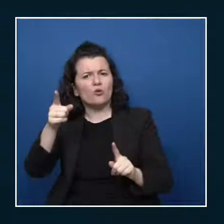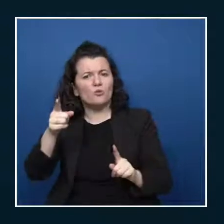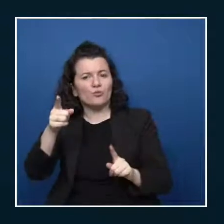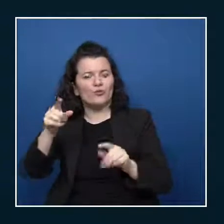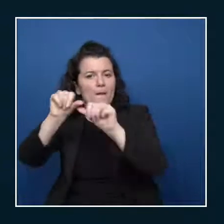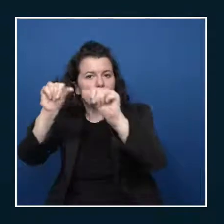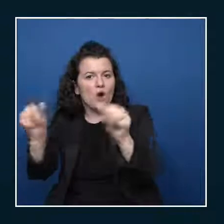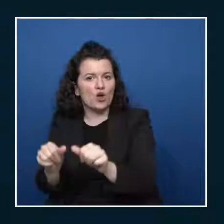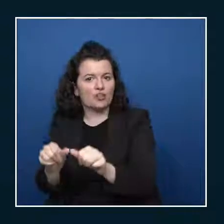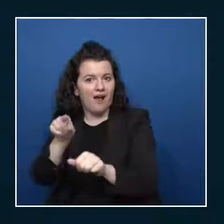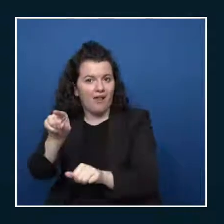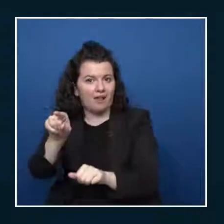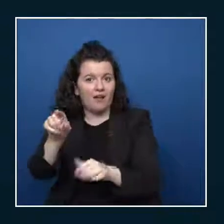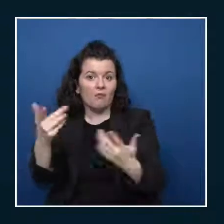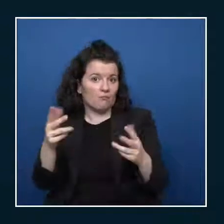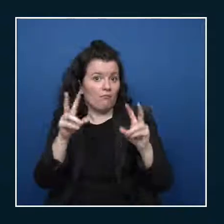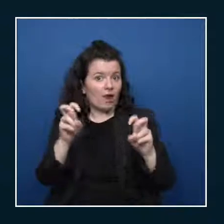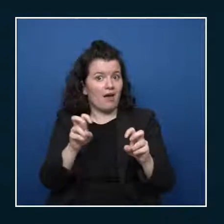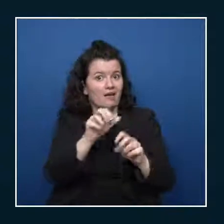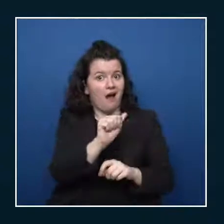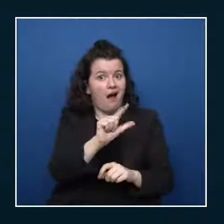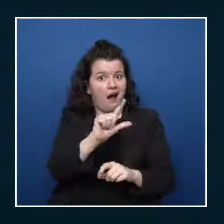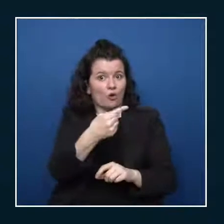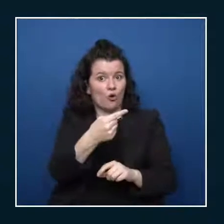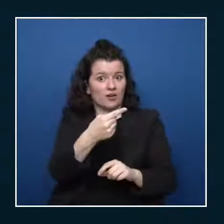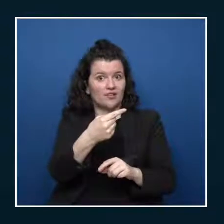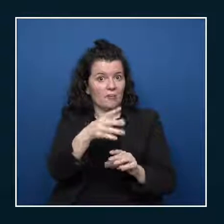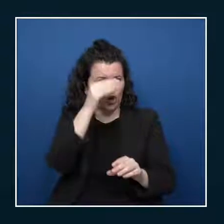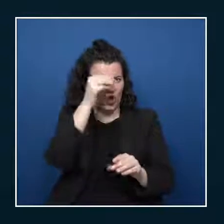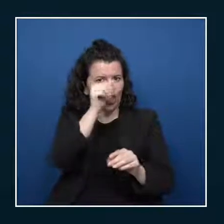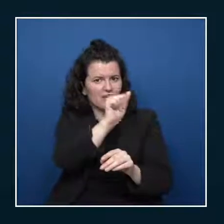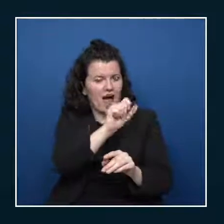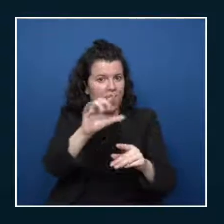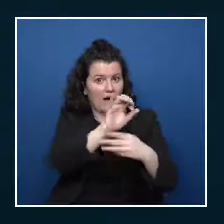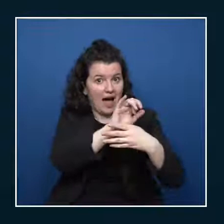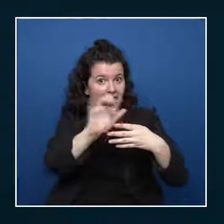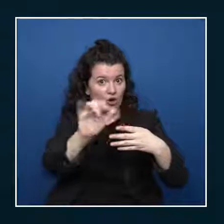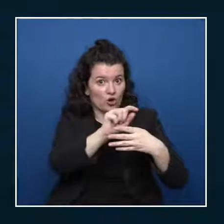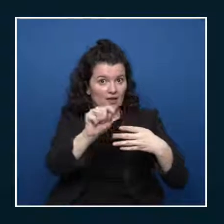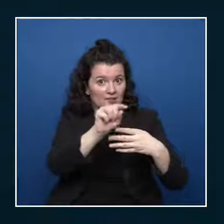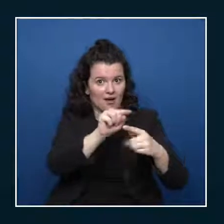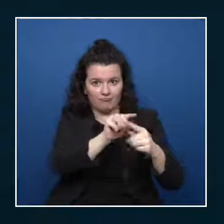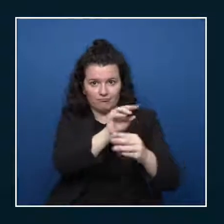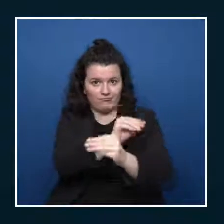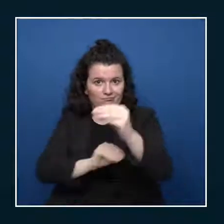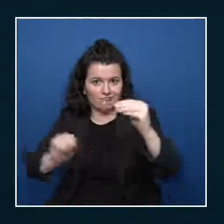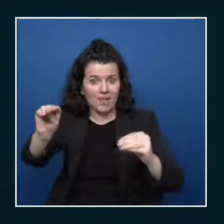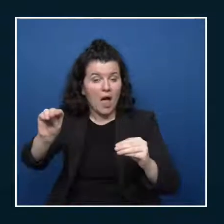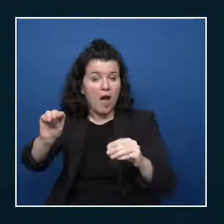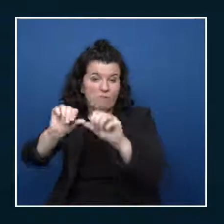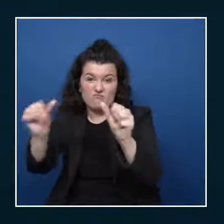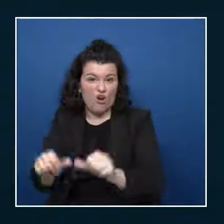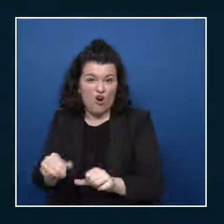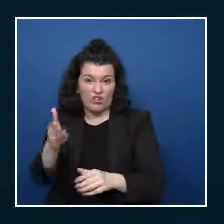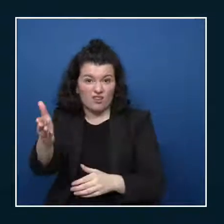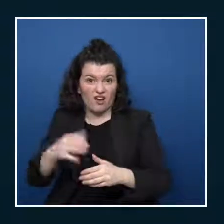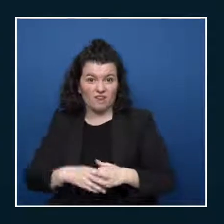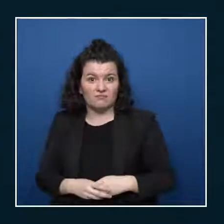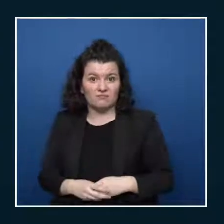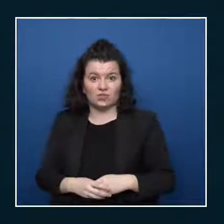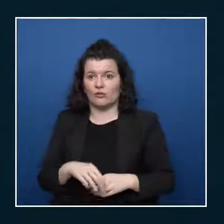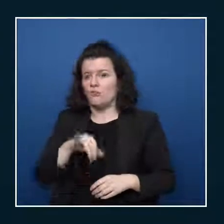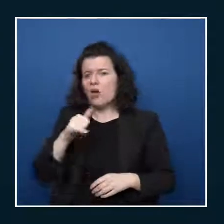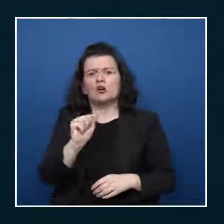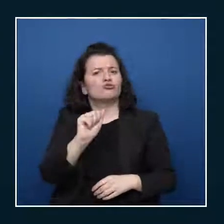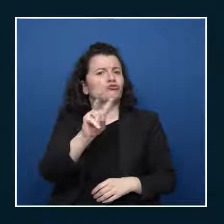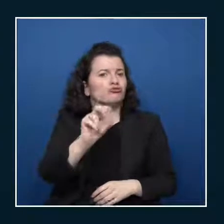programmed one. But it's a file, and it's something you have to put, just like a assembly if you're a .NET person, a jar file if you're a